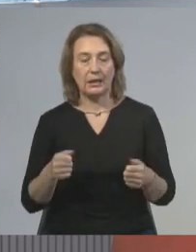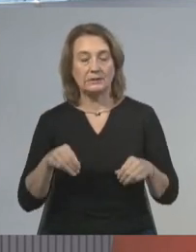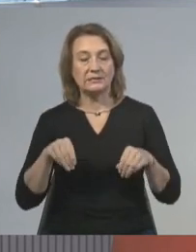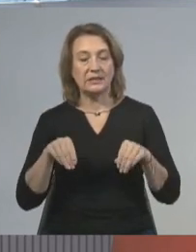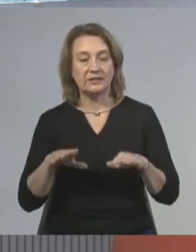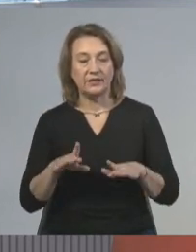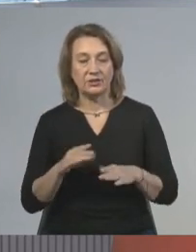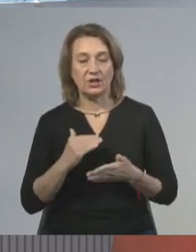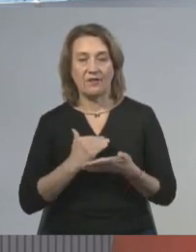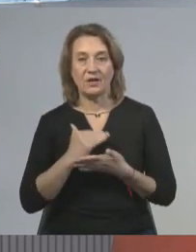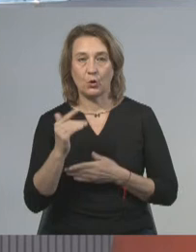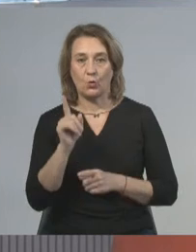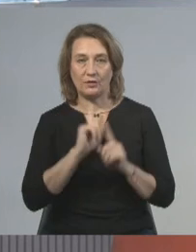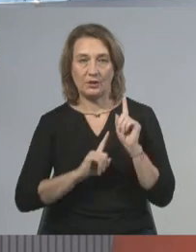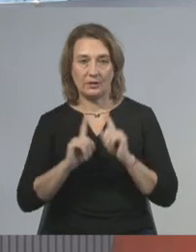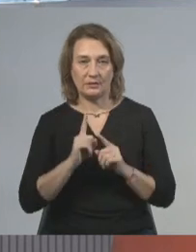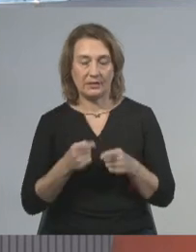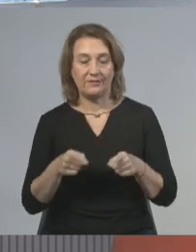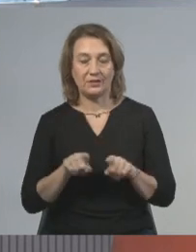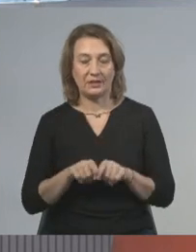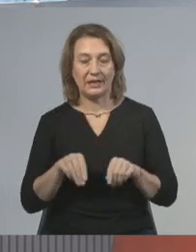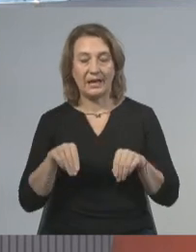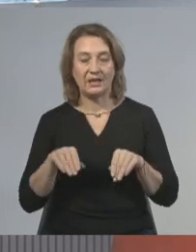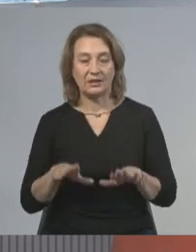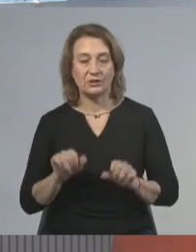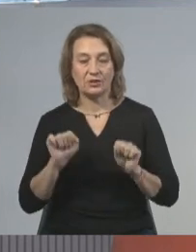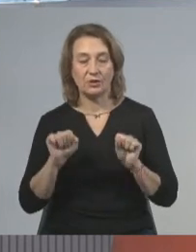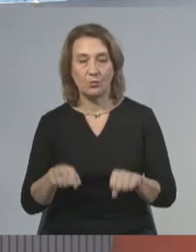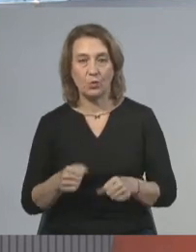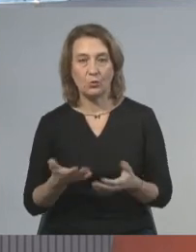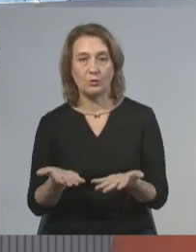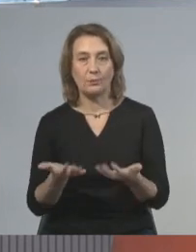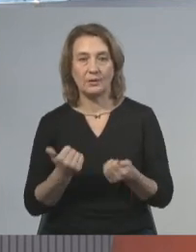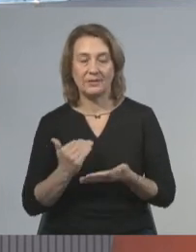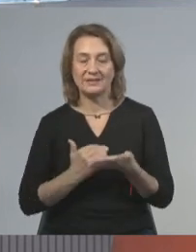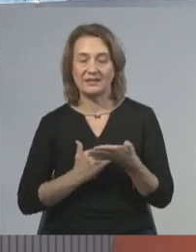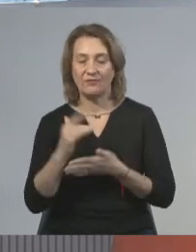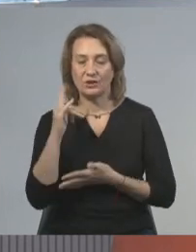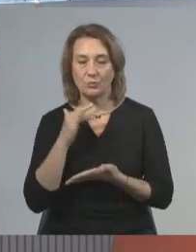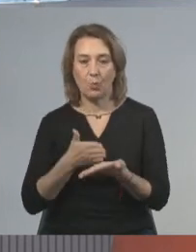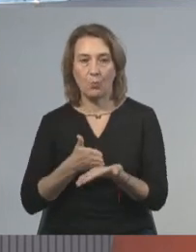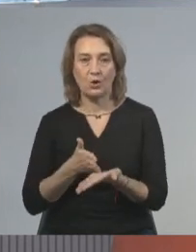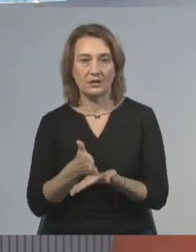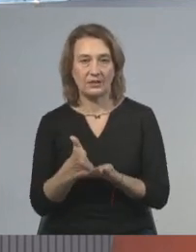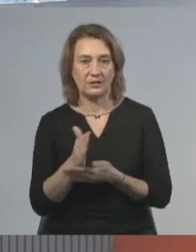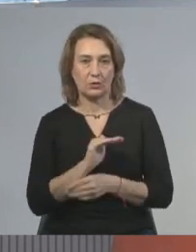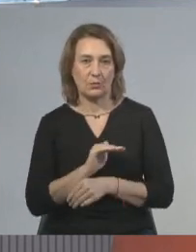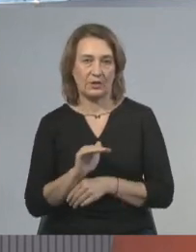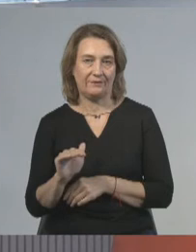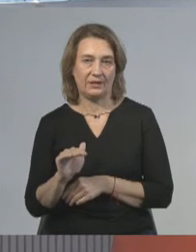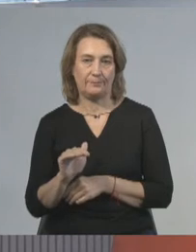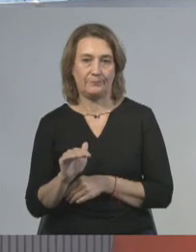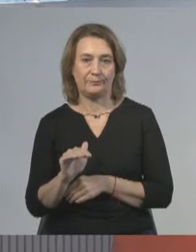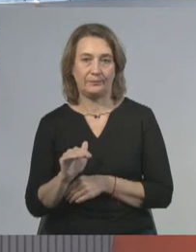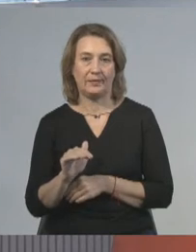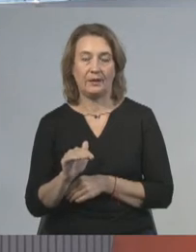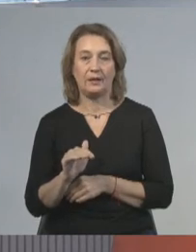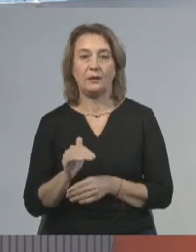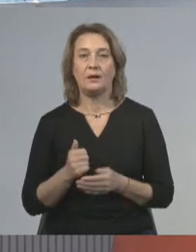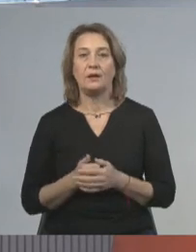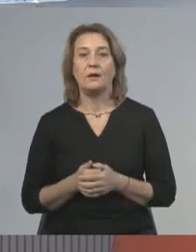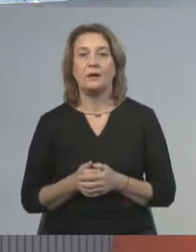narada so such decisions if are accepted it's going to be on the highest political level